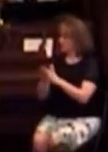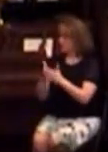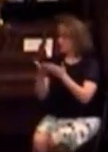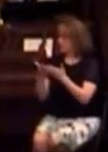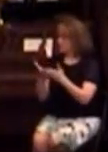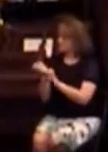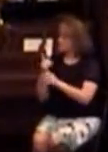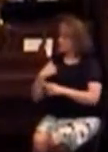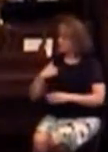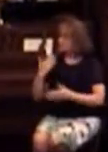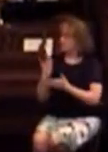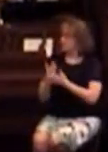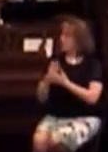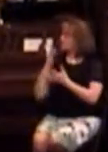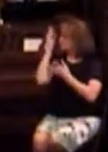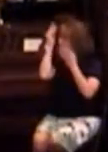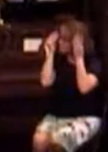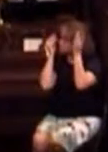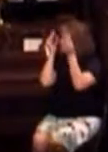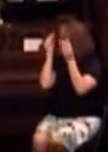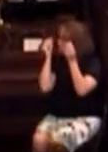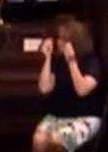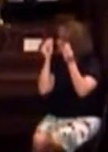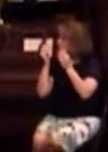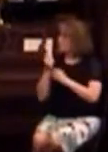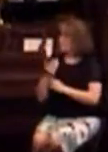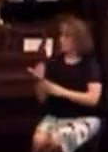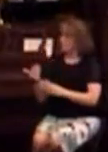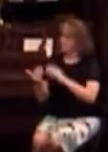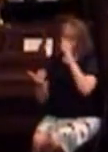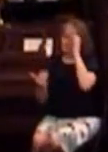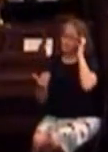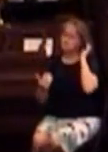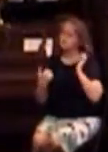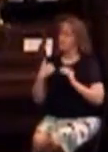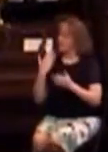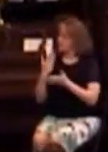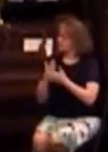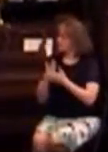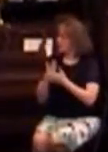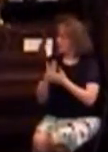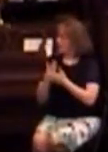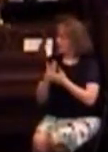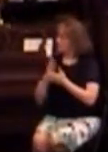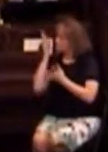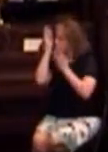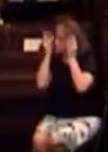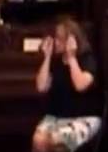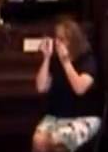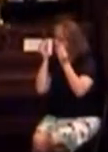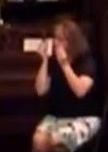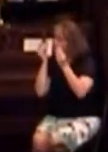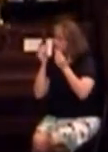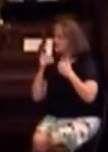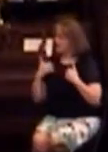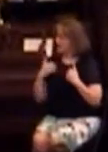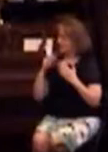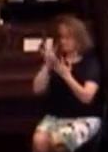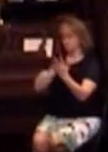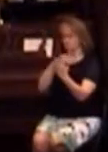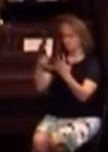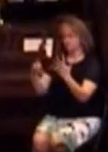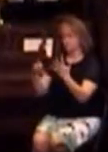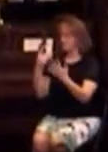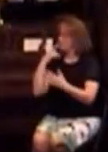think, and one of them was a chart that makes you think about time, how you use your time.